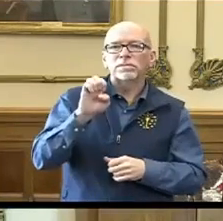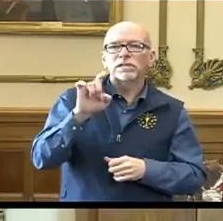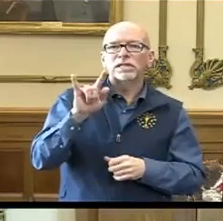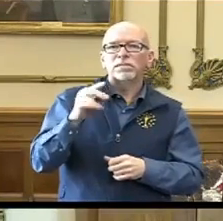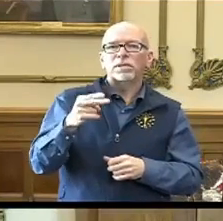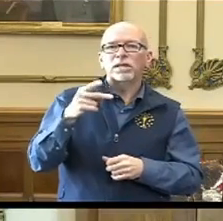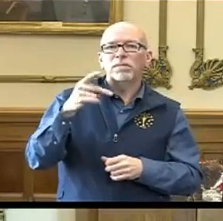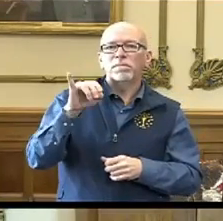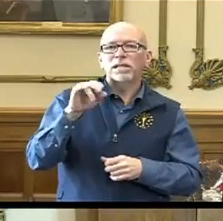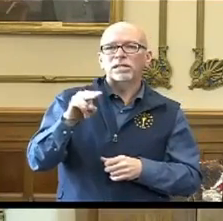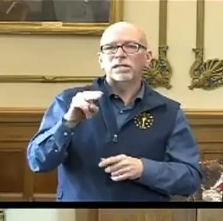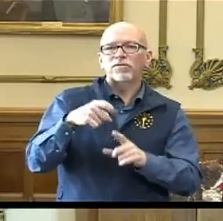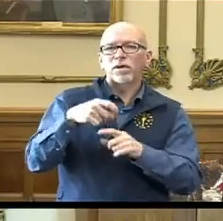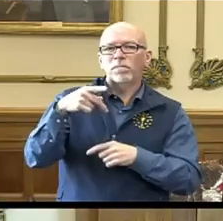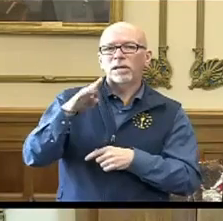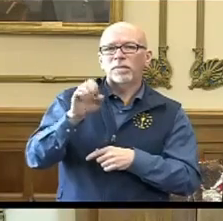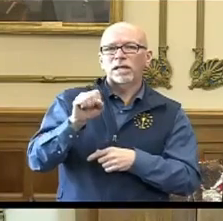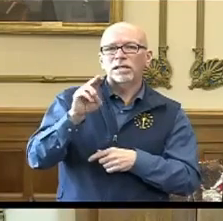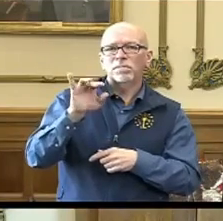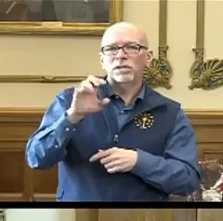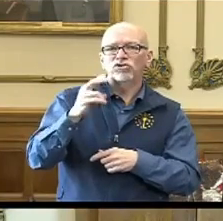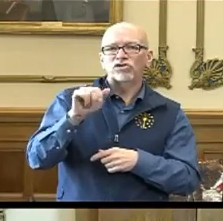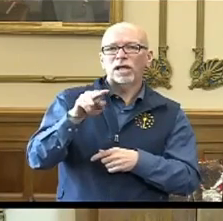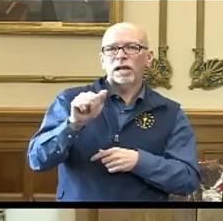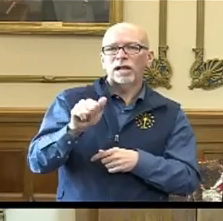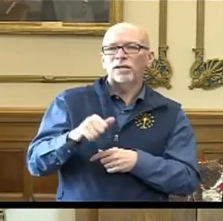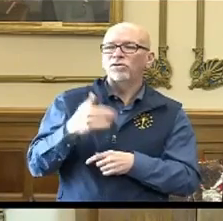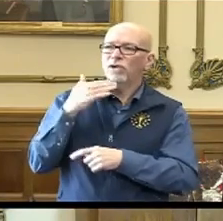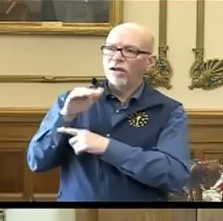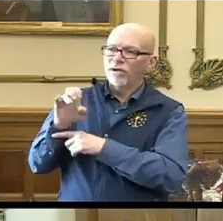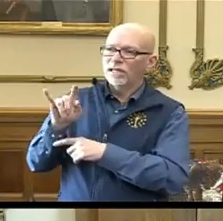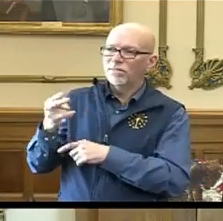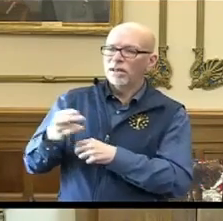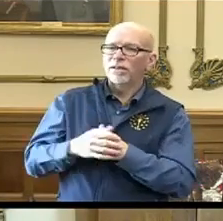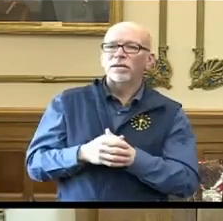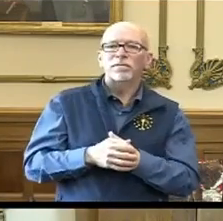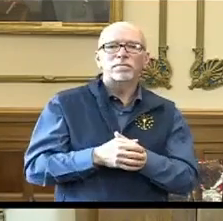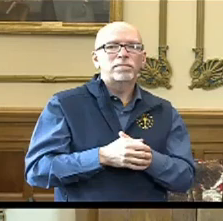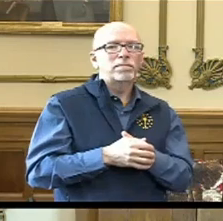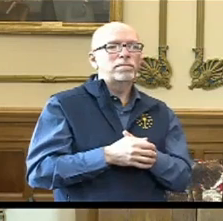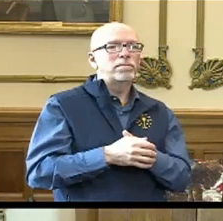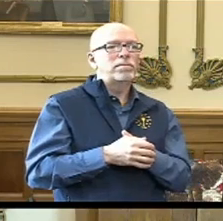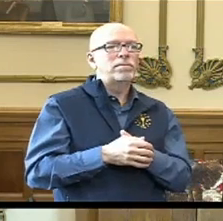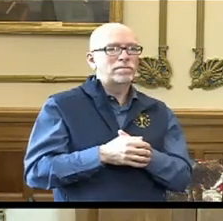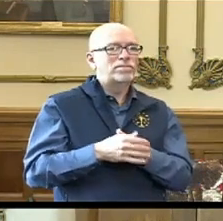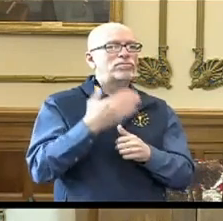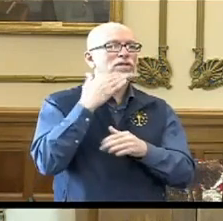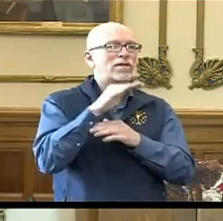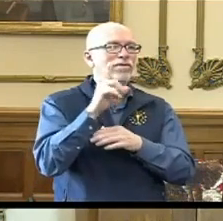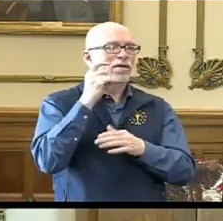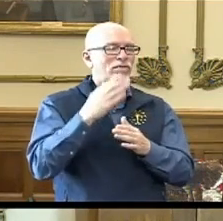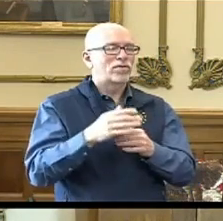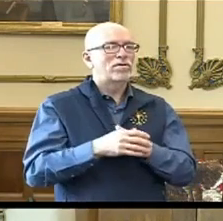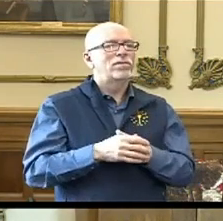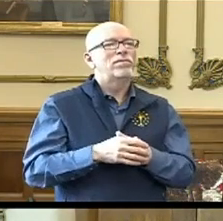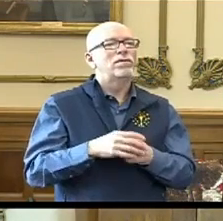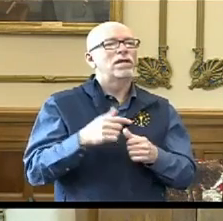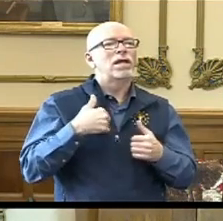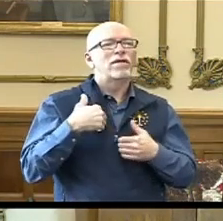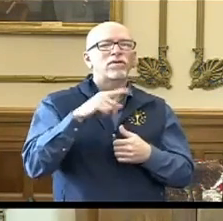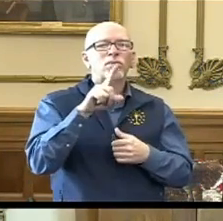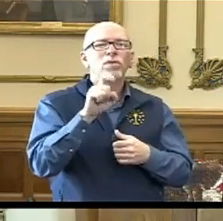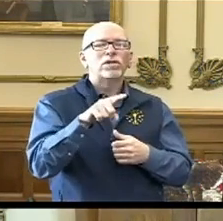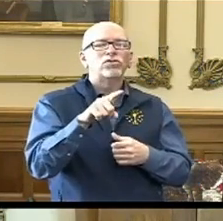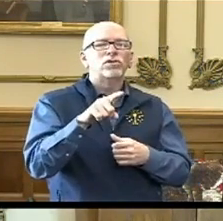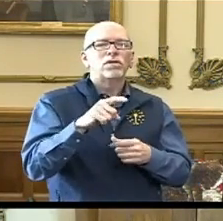Binion, PBS, Michiana. Good afternoon, Elizabeth. Good afternoon, Governor. I had a